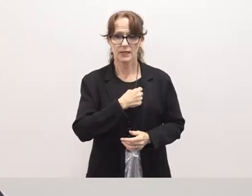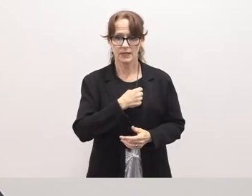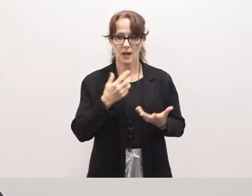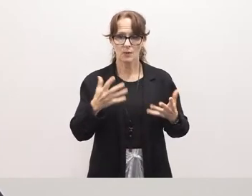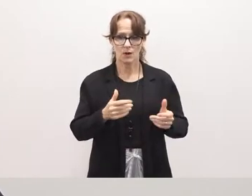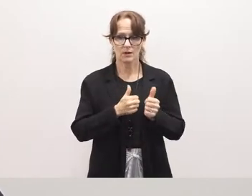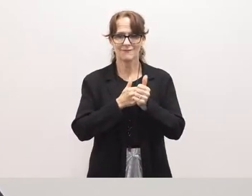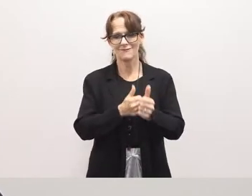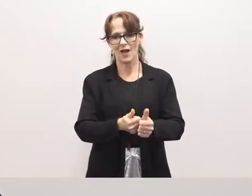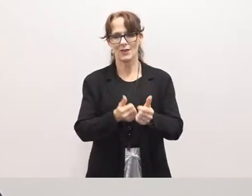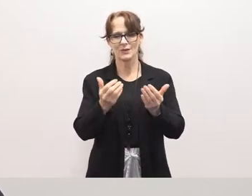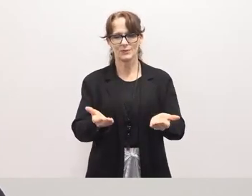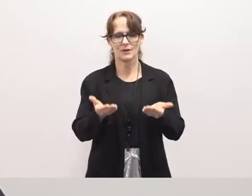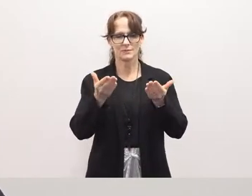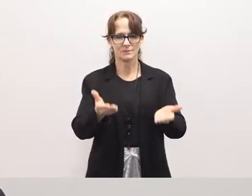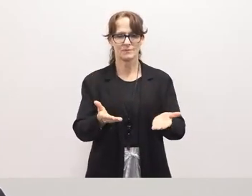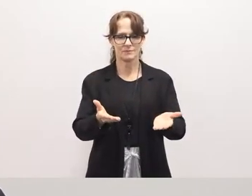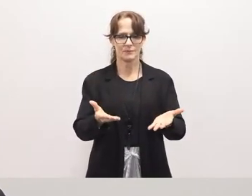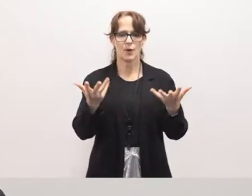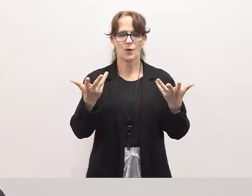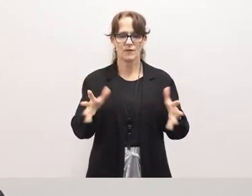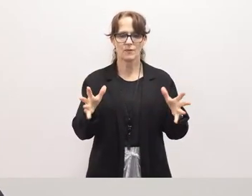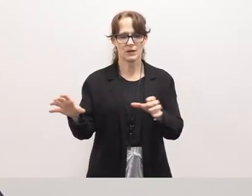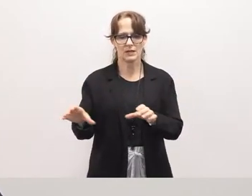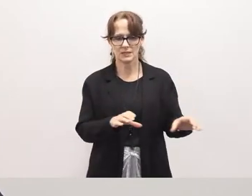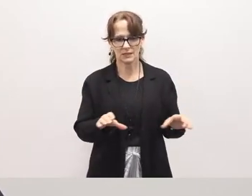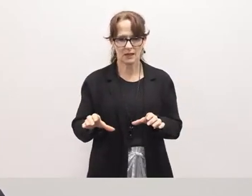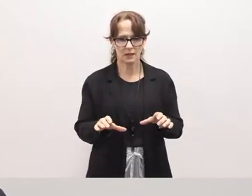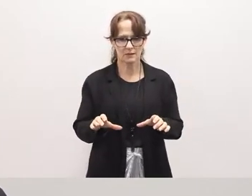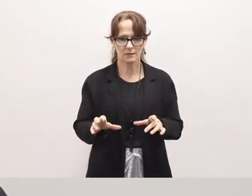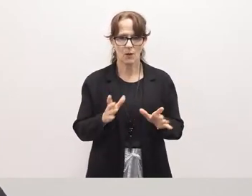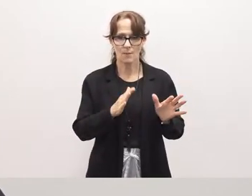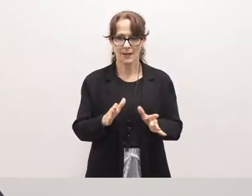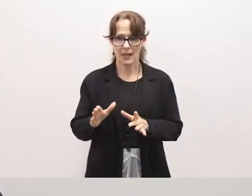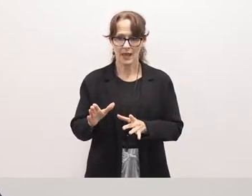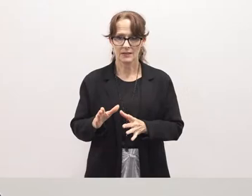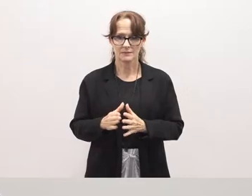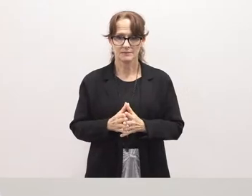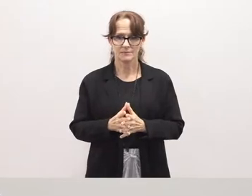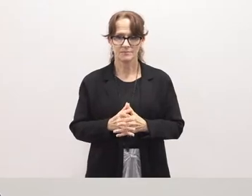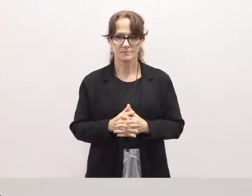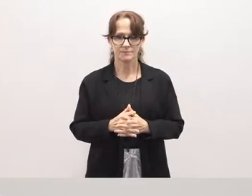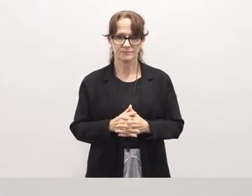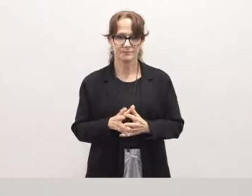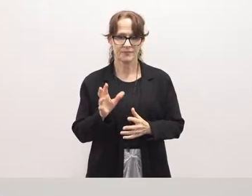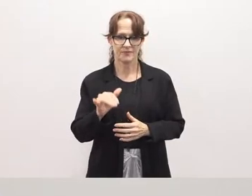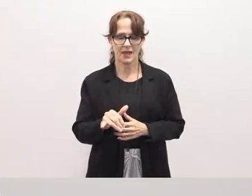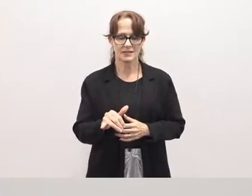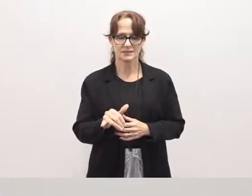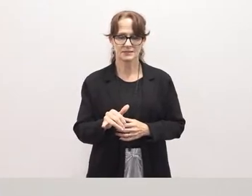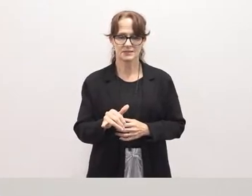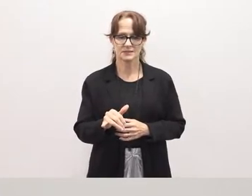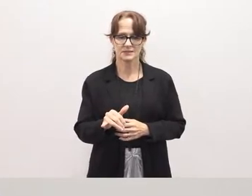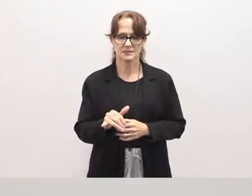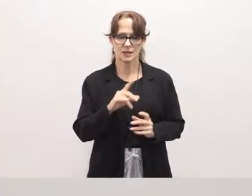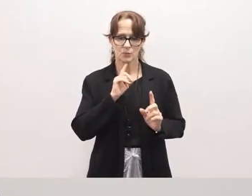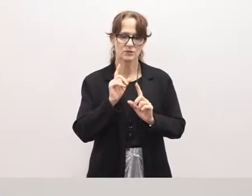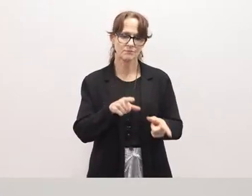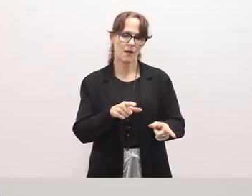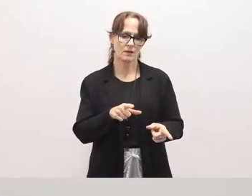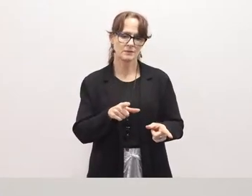already following the recommendations, or have already done the recommendations, or plan to. So that's the